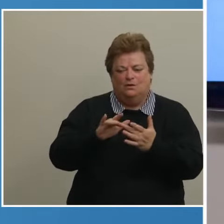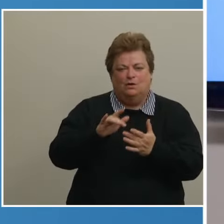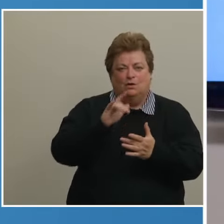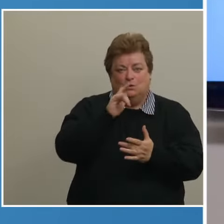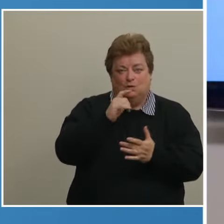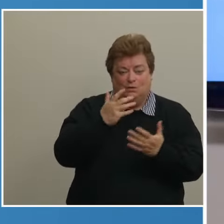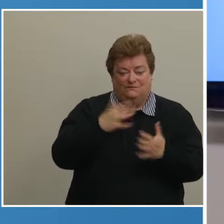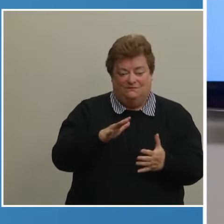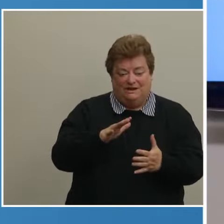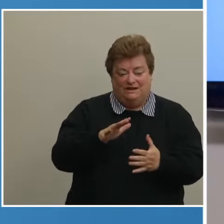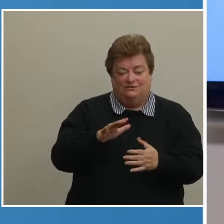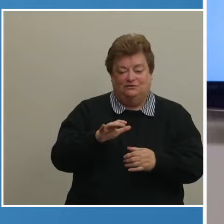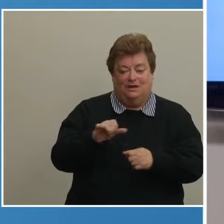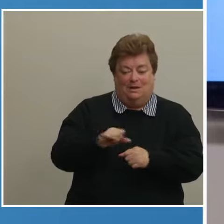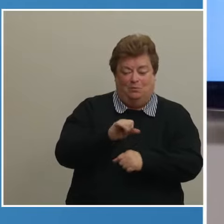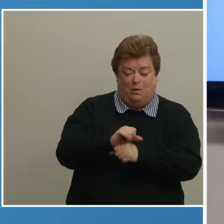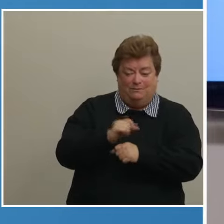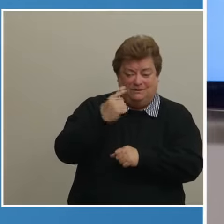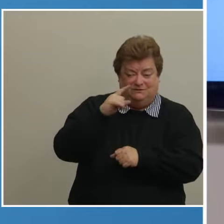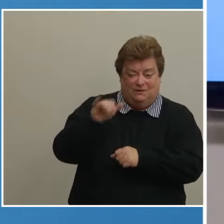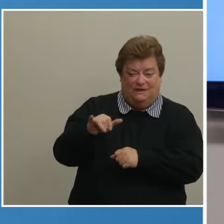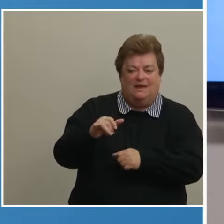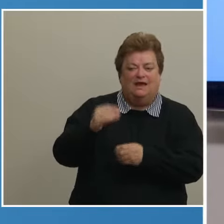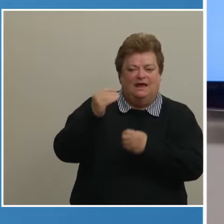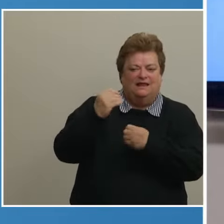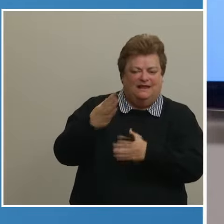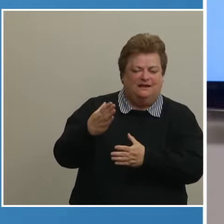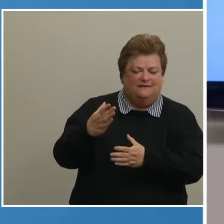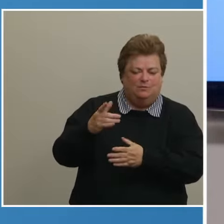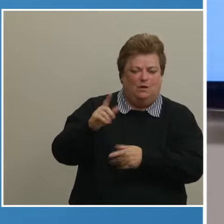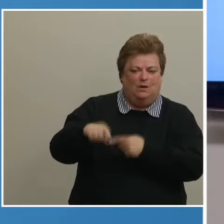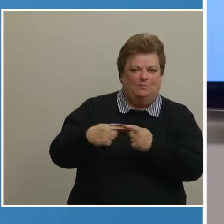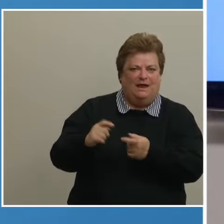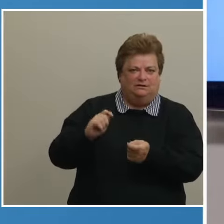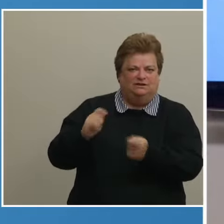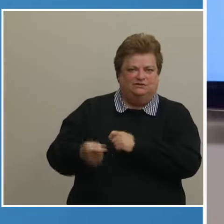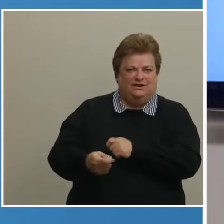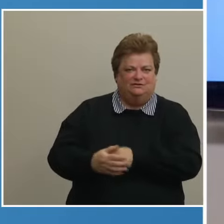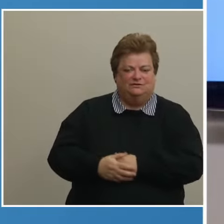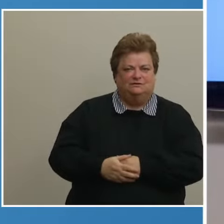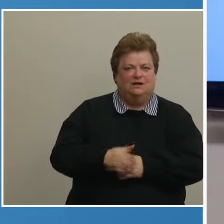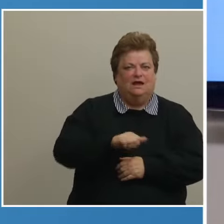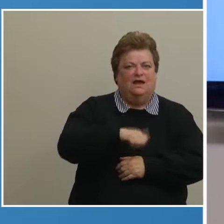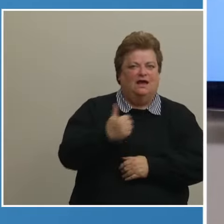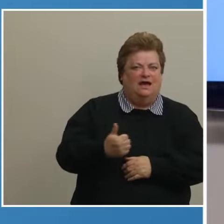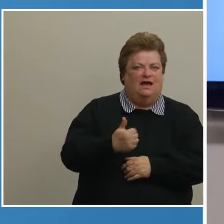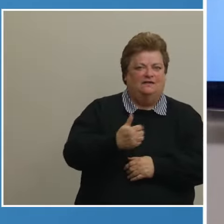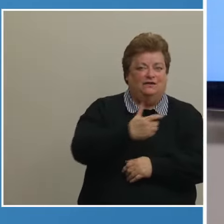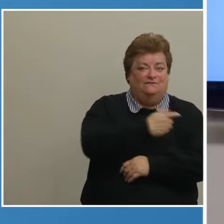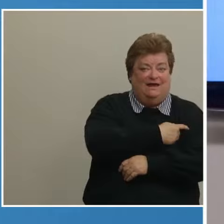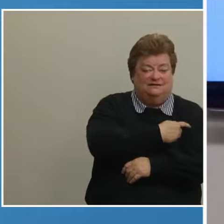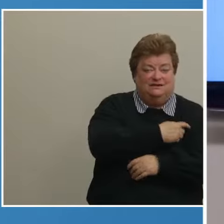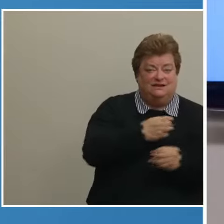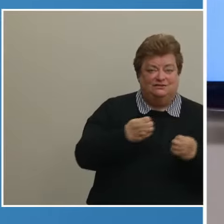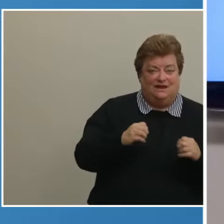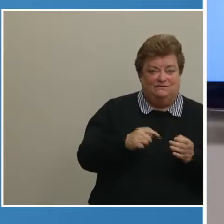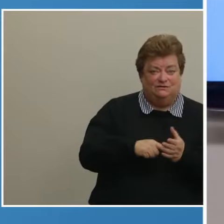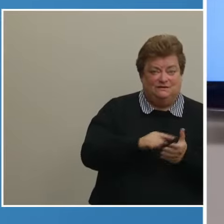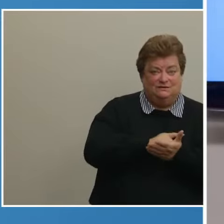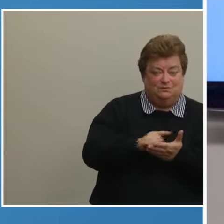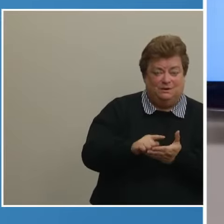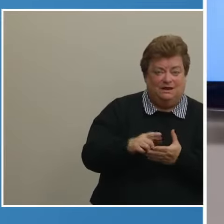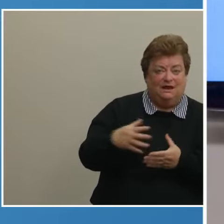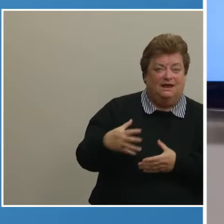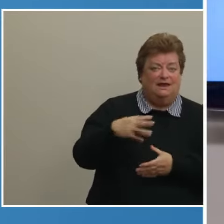scheduled appointments there and letting them know about the change in vaccine. Other vaccination efforts this